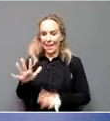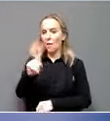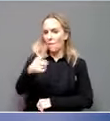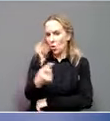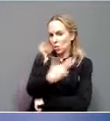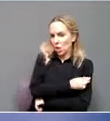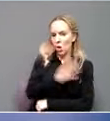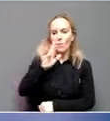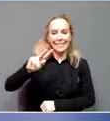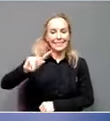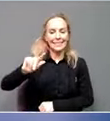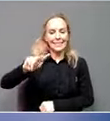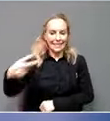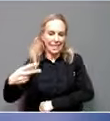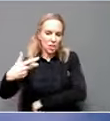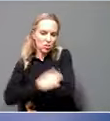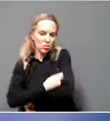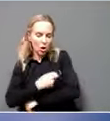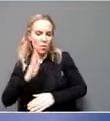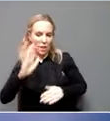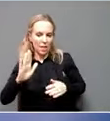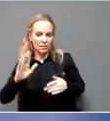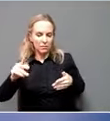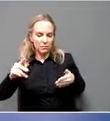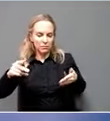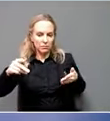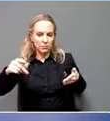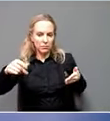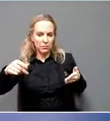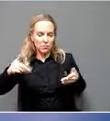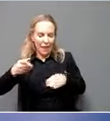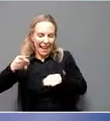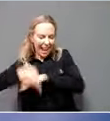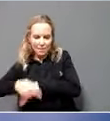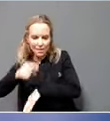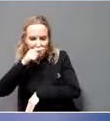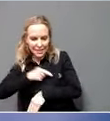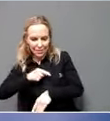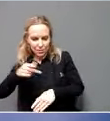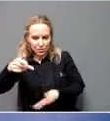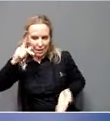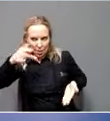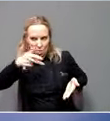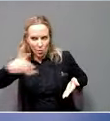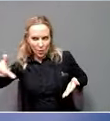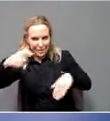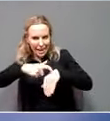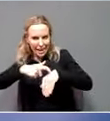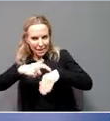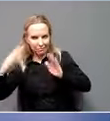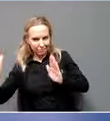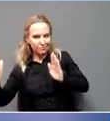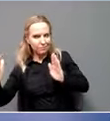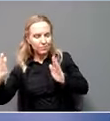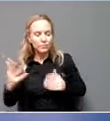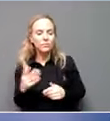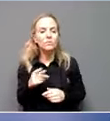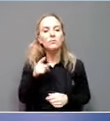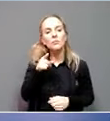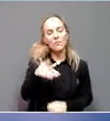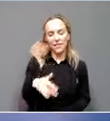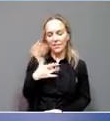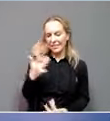after with the 3 weeks that's there. All right, this is another big one. Just like work, if you are feeling